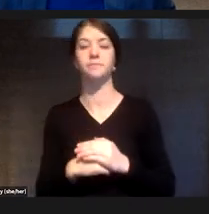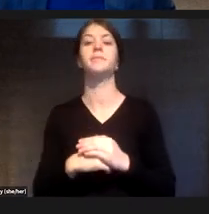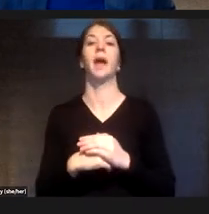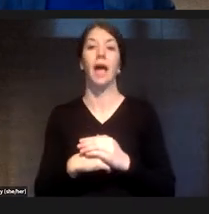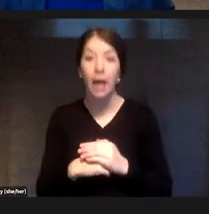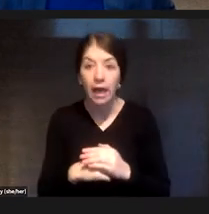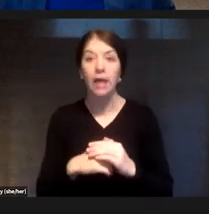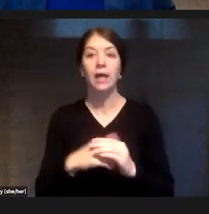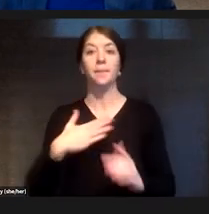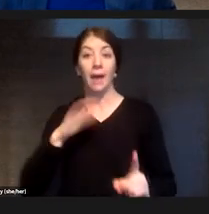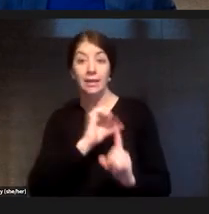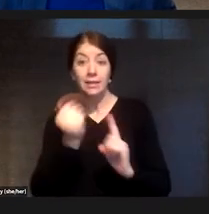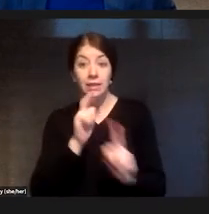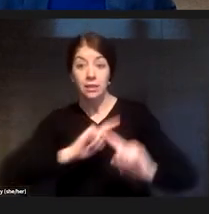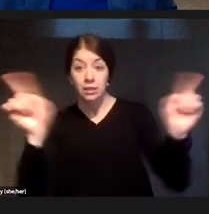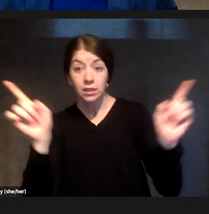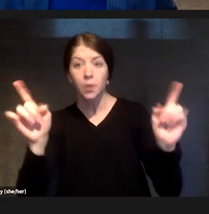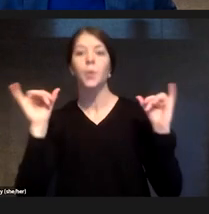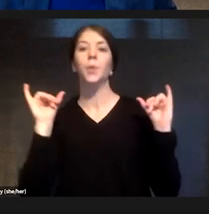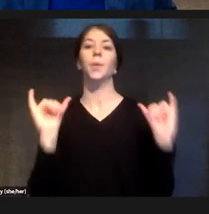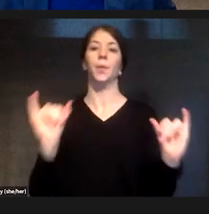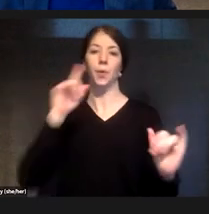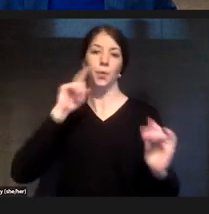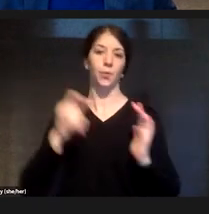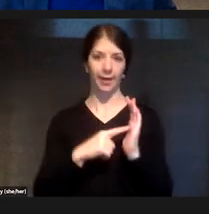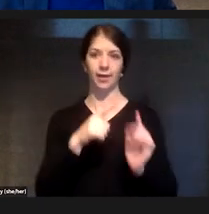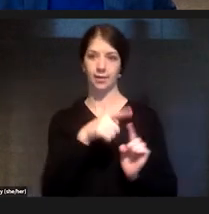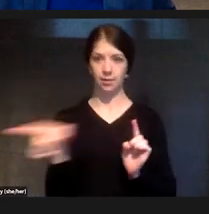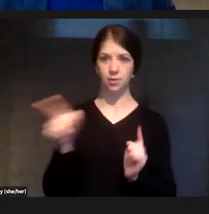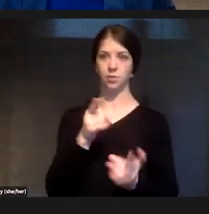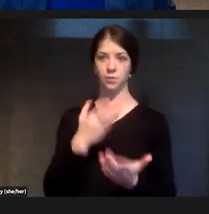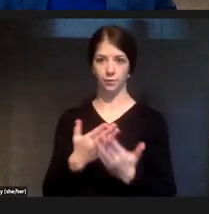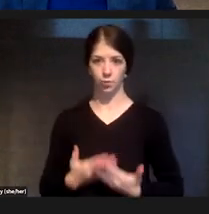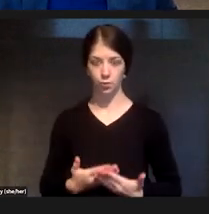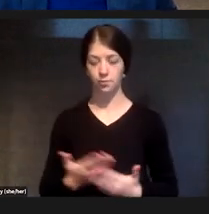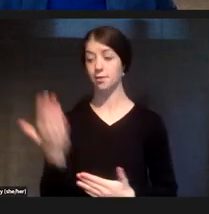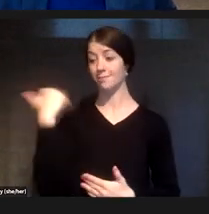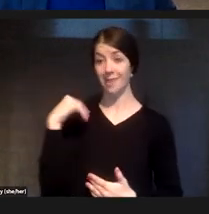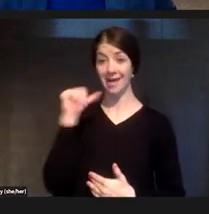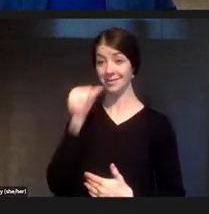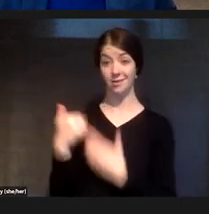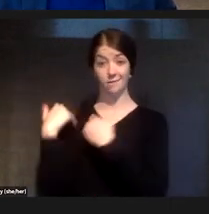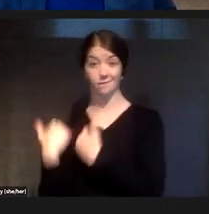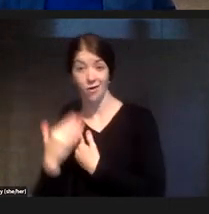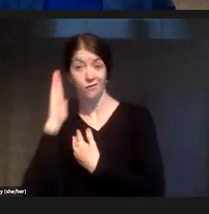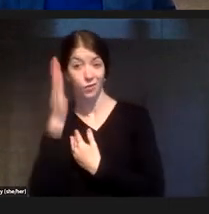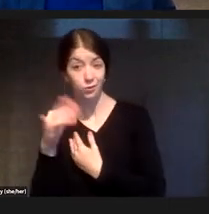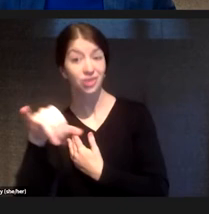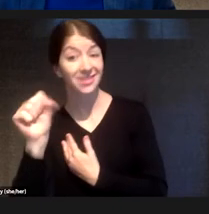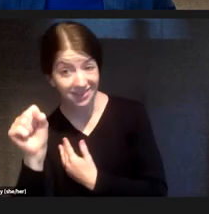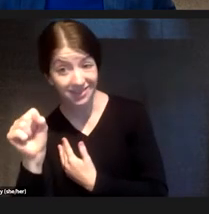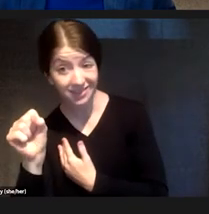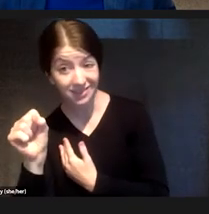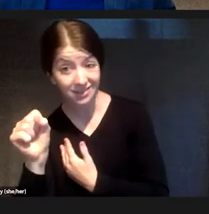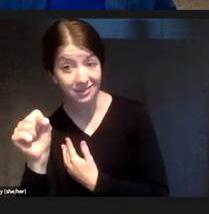I recognized it. And while I mentioned that the past may not be our fault, but the future will be, I then ask what it is